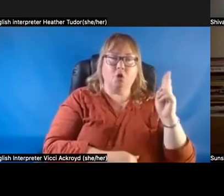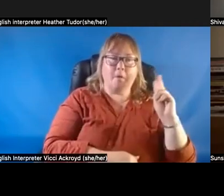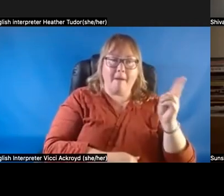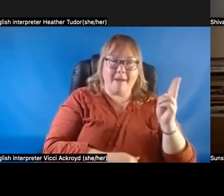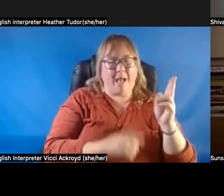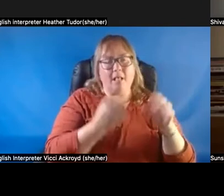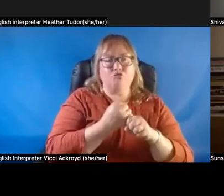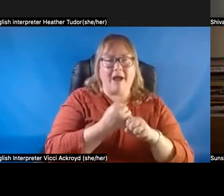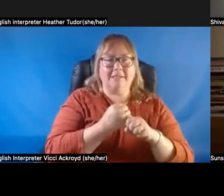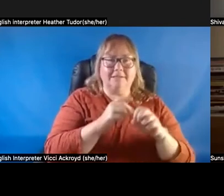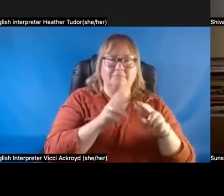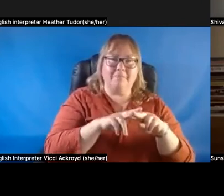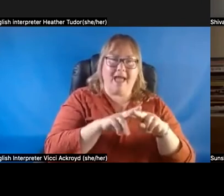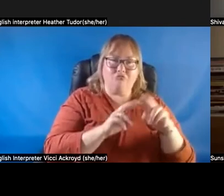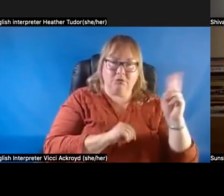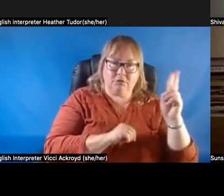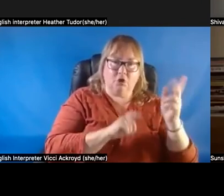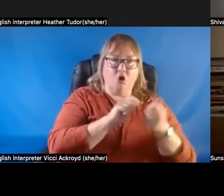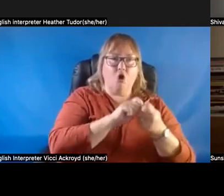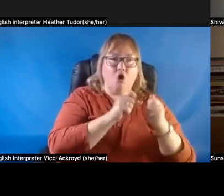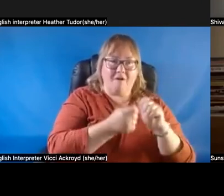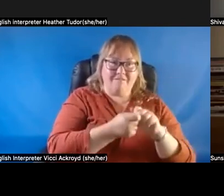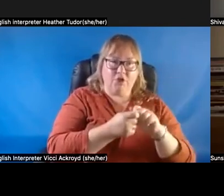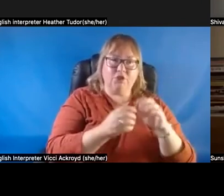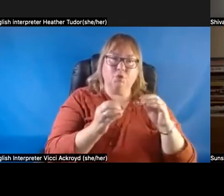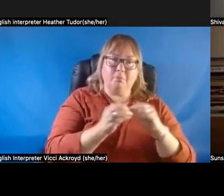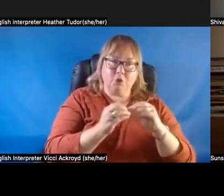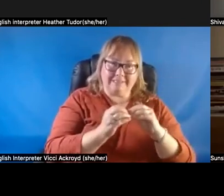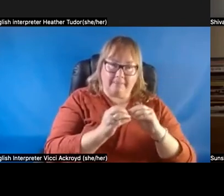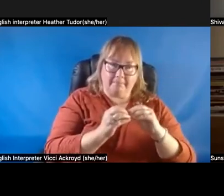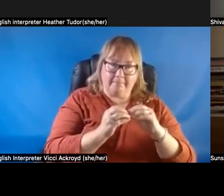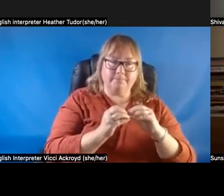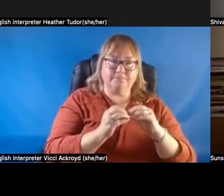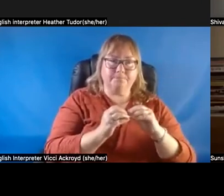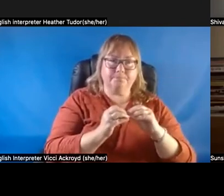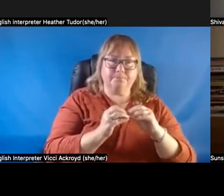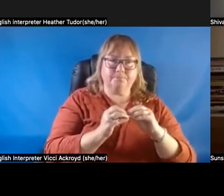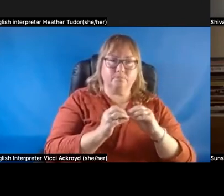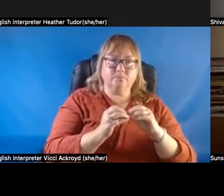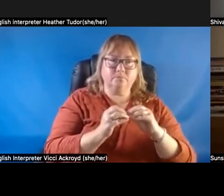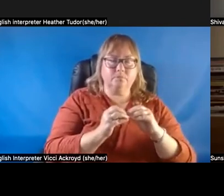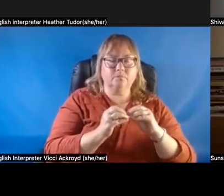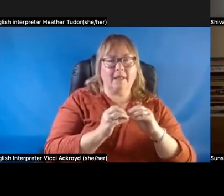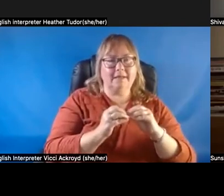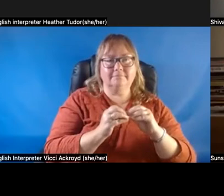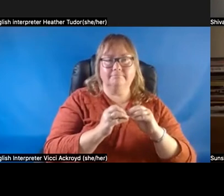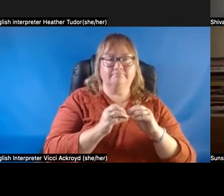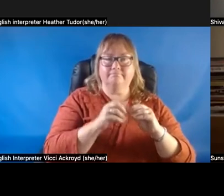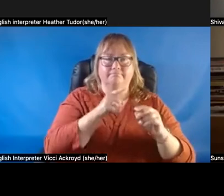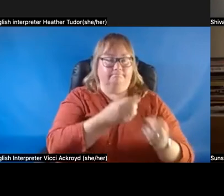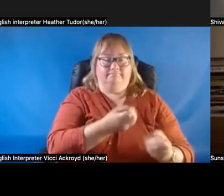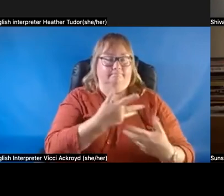were the one who got converted to Buddhism. And they were always taught, like they didn't tell me about my caste. They said, you